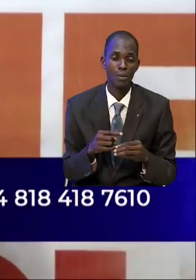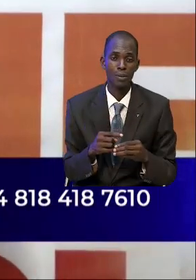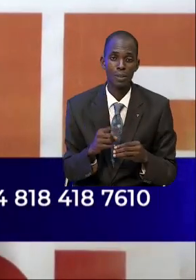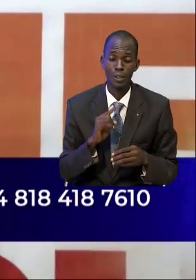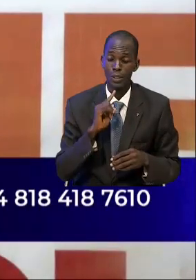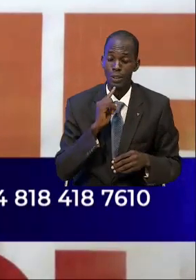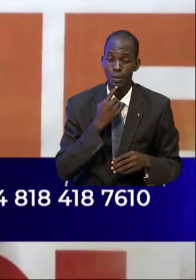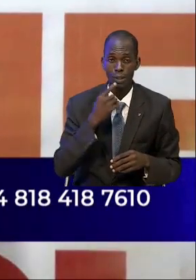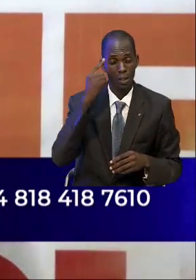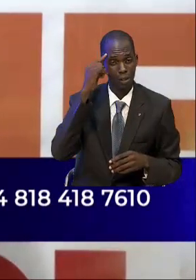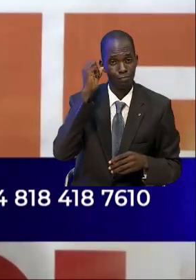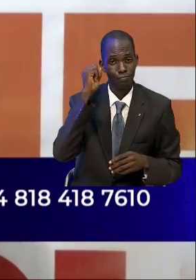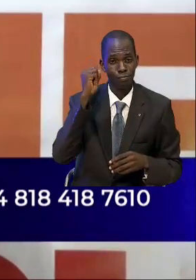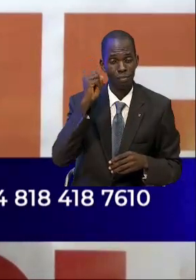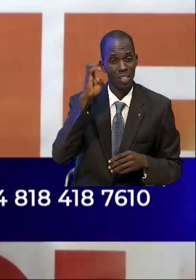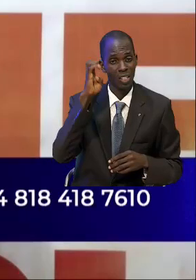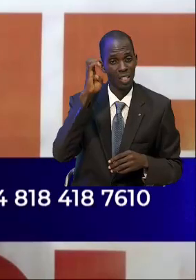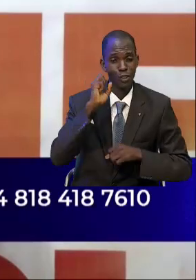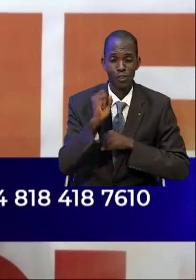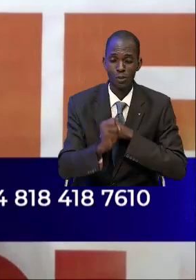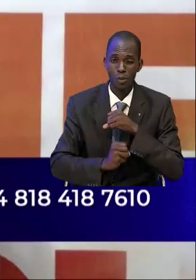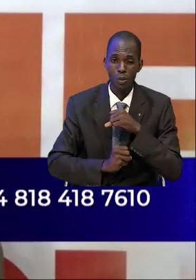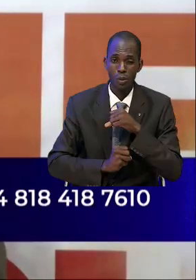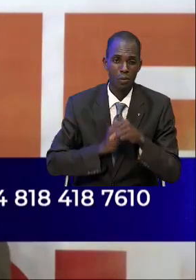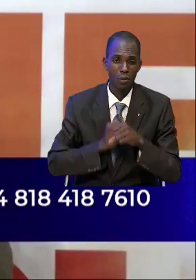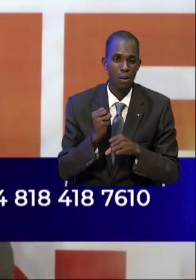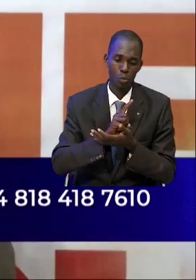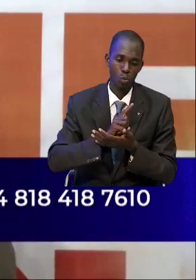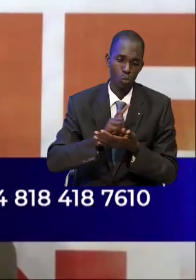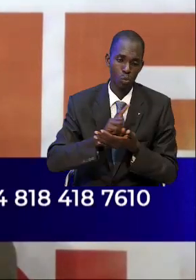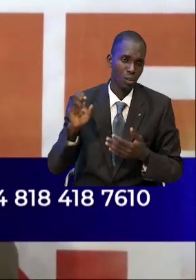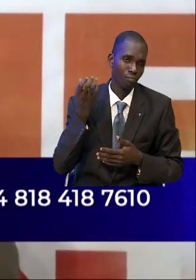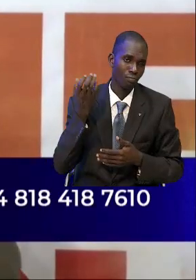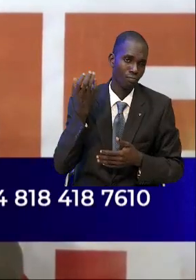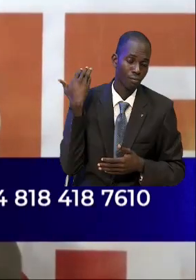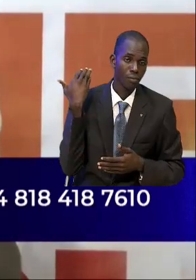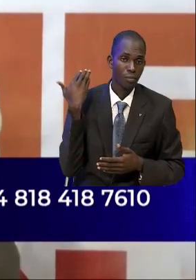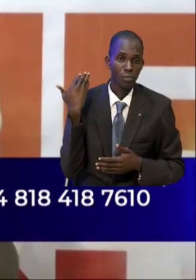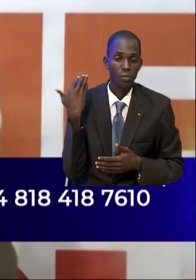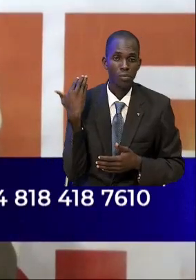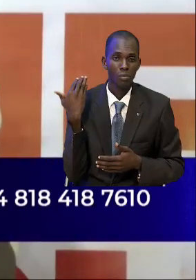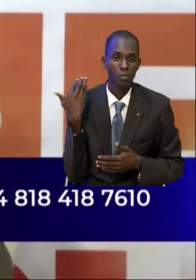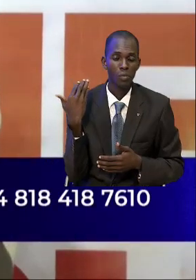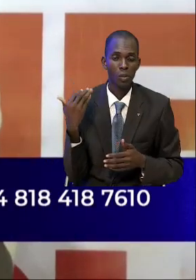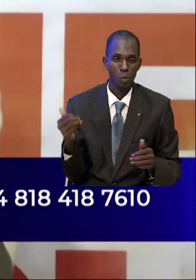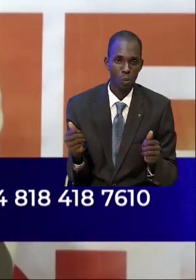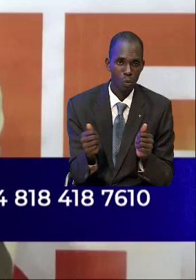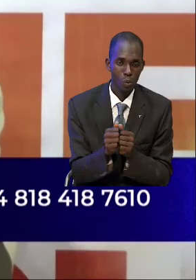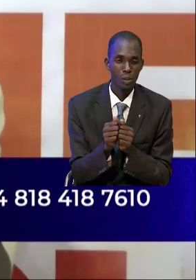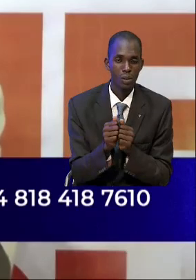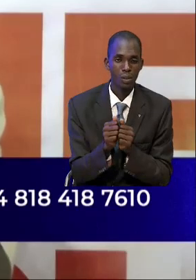My testimony is about severe headache I suffered weeks